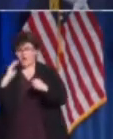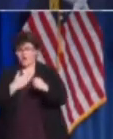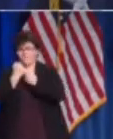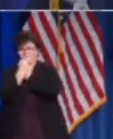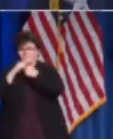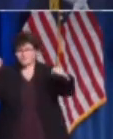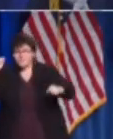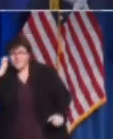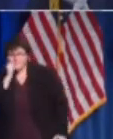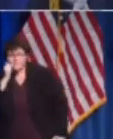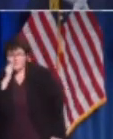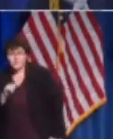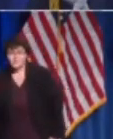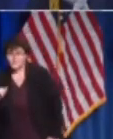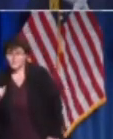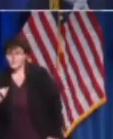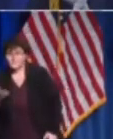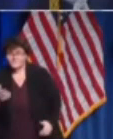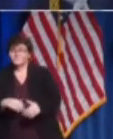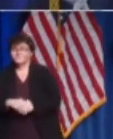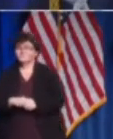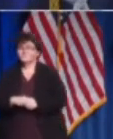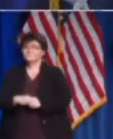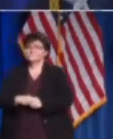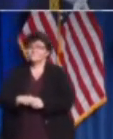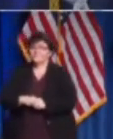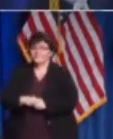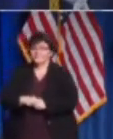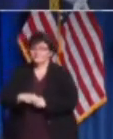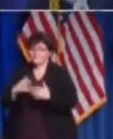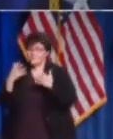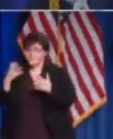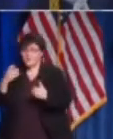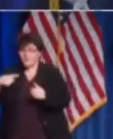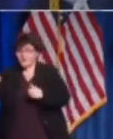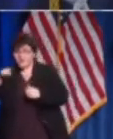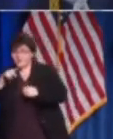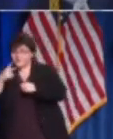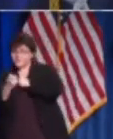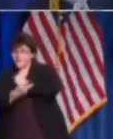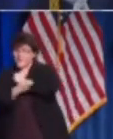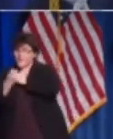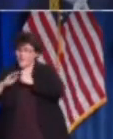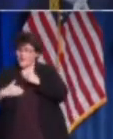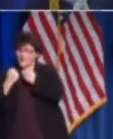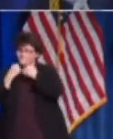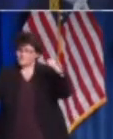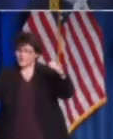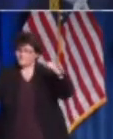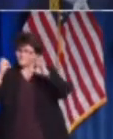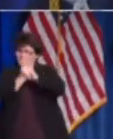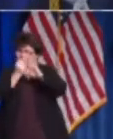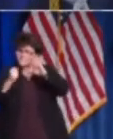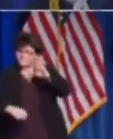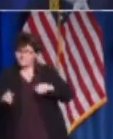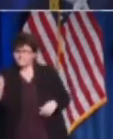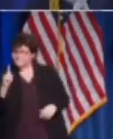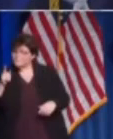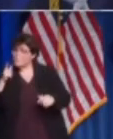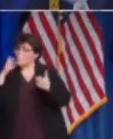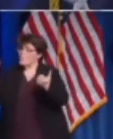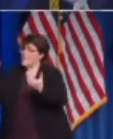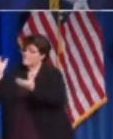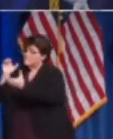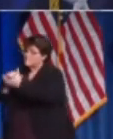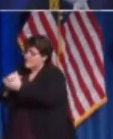There's those that want to take away our freedom to love who we want to love and marry who we want to marry and have a baby when we want to have a baby. And I can